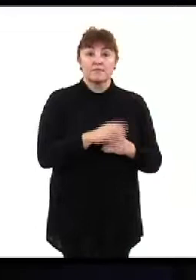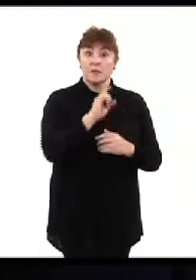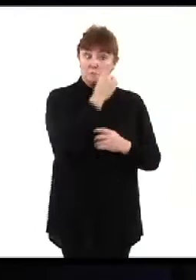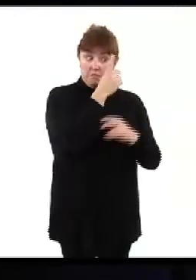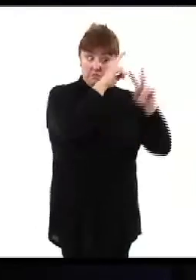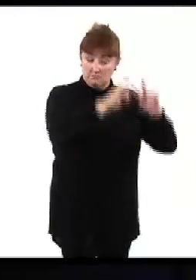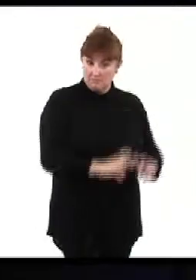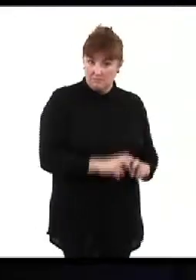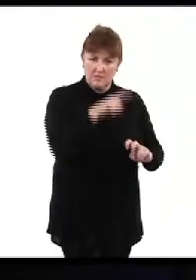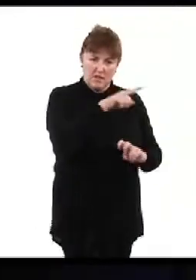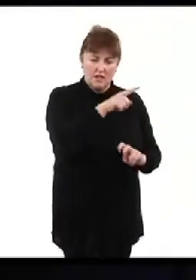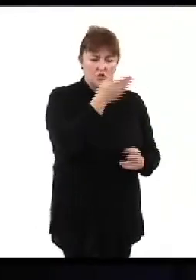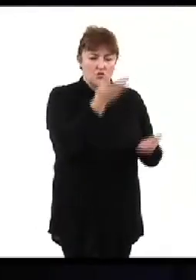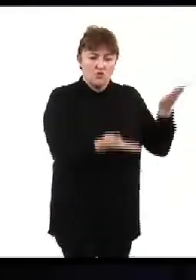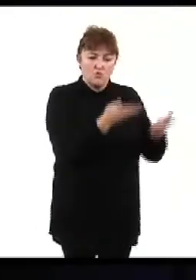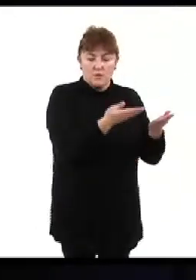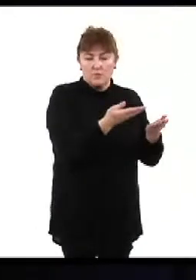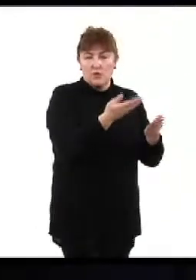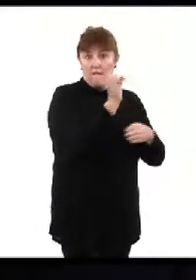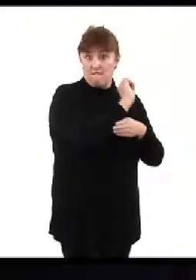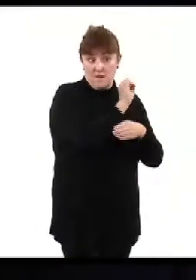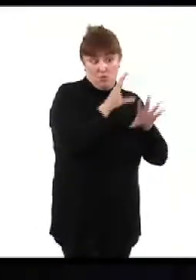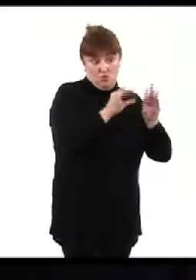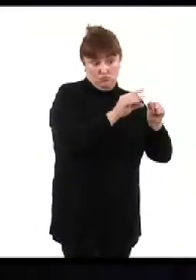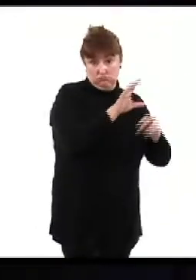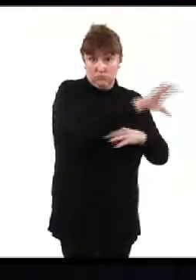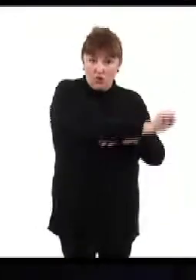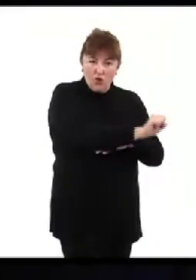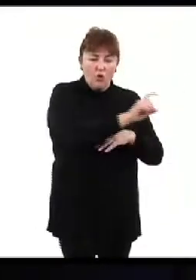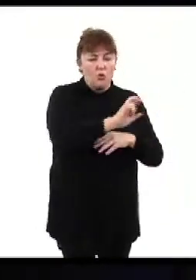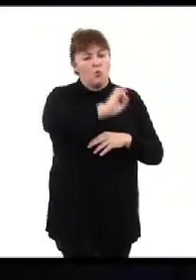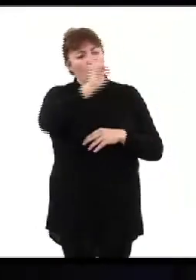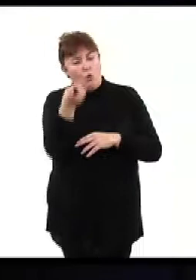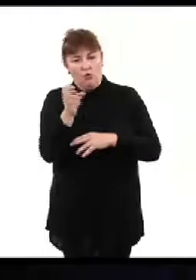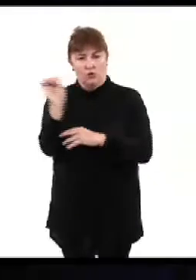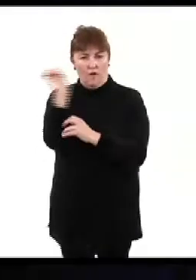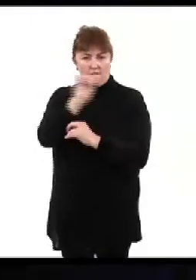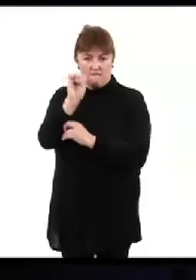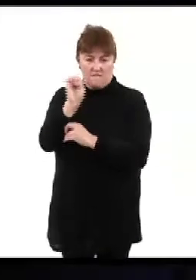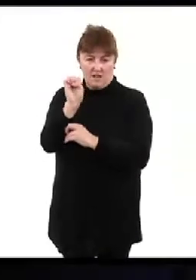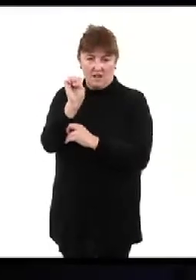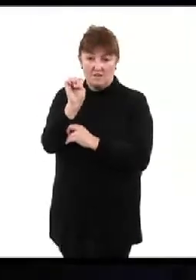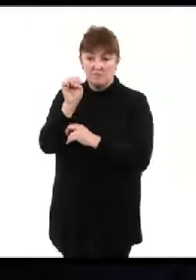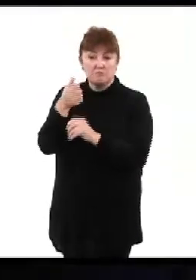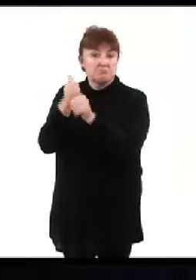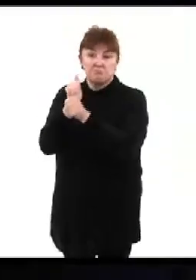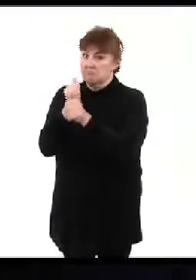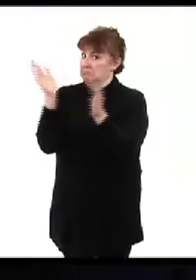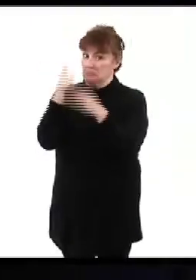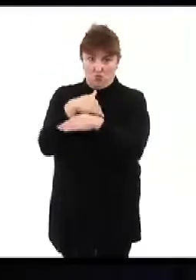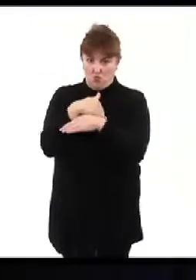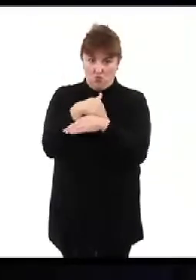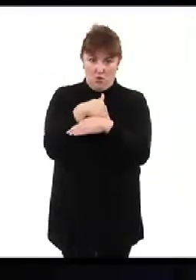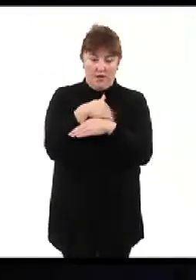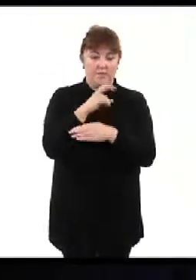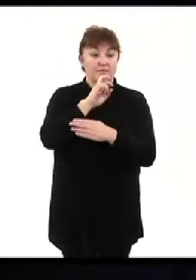compared these handling or pantomimic verbs versus verbs that didn't exhibit this type of iconicity. And the second one was a direct comparison